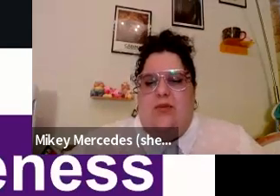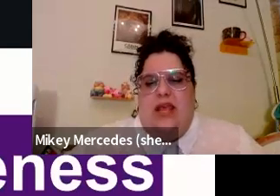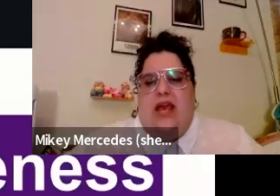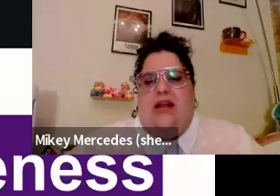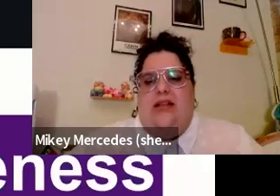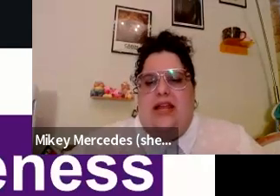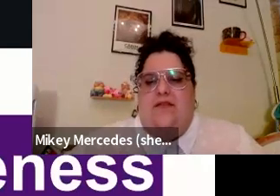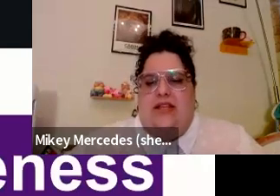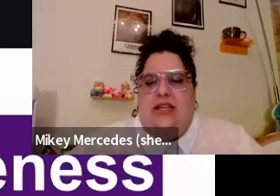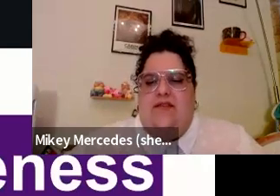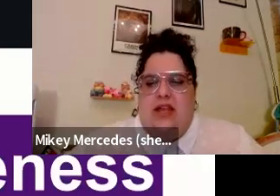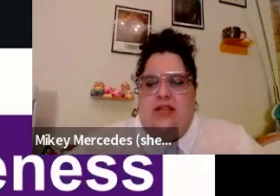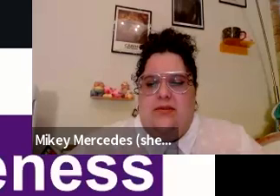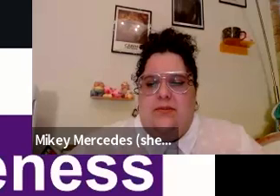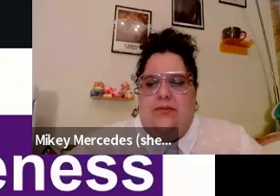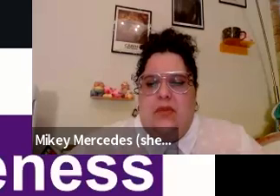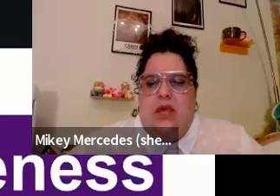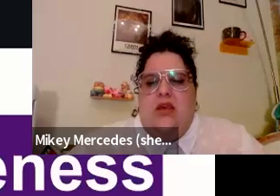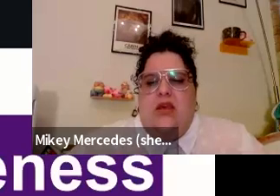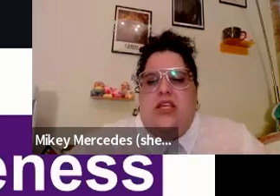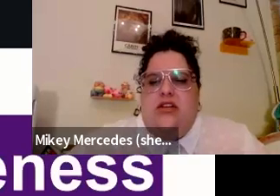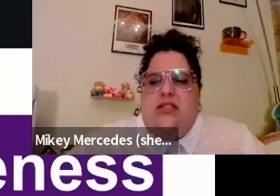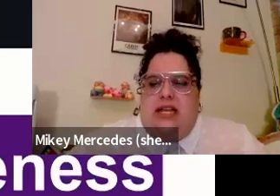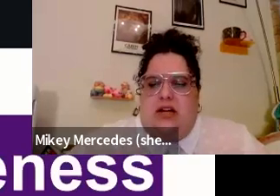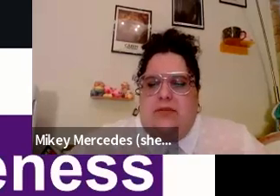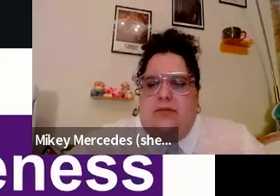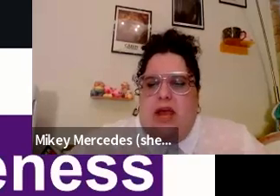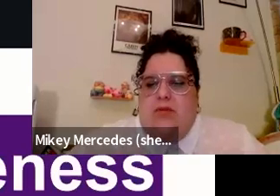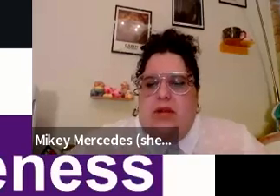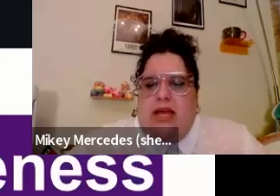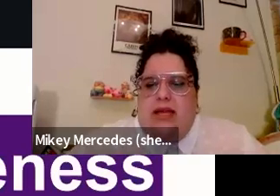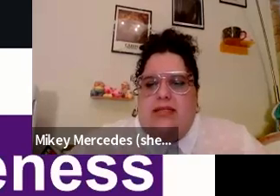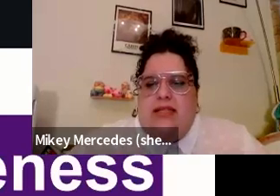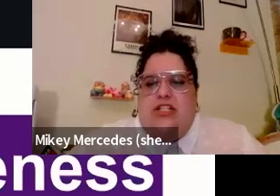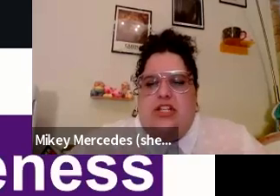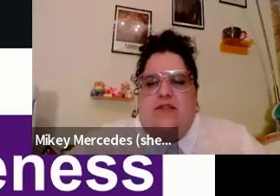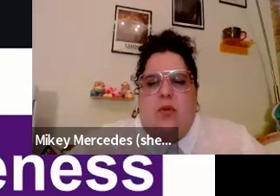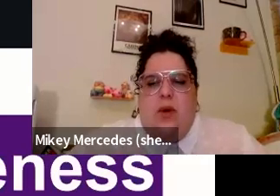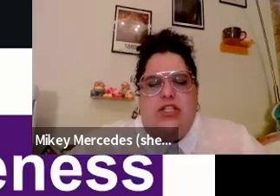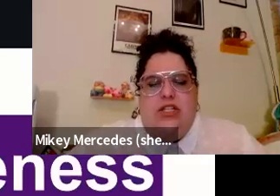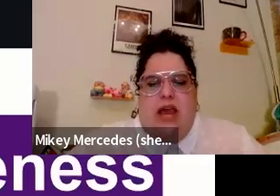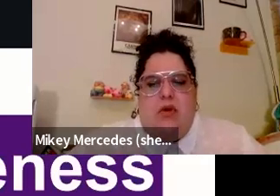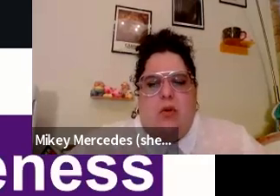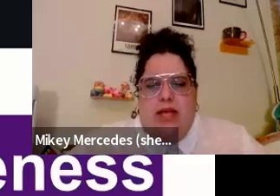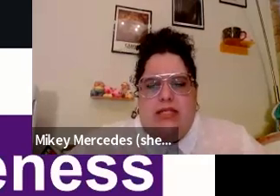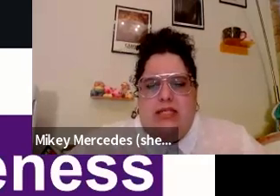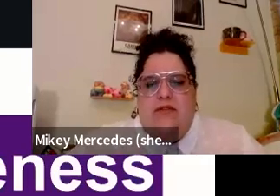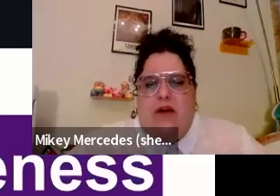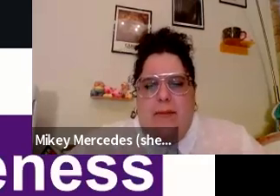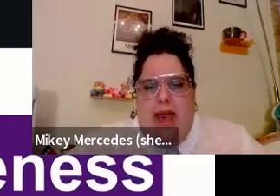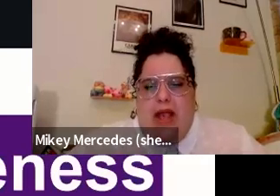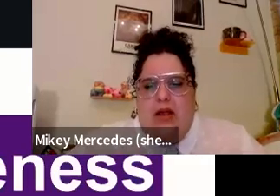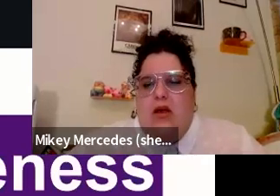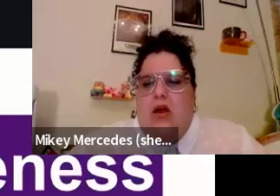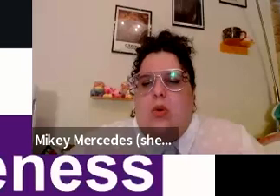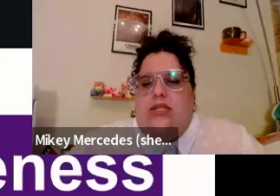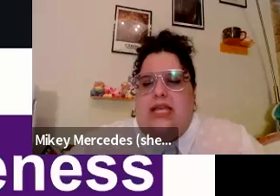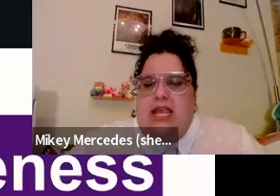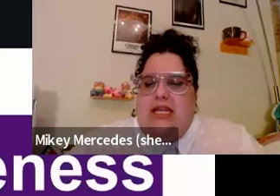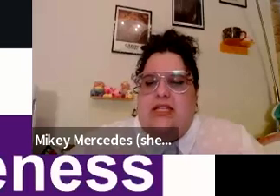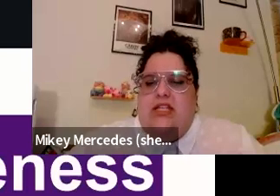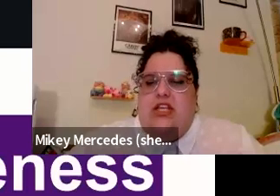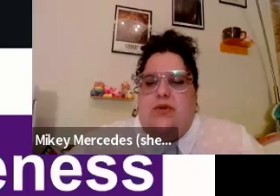quote unquote, get free. So for this presentation, I wanted to focus on one specific theme,